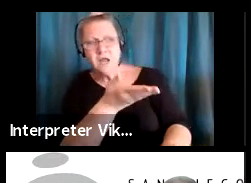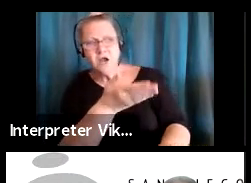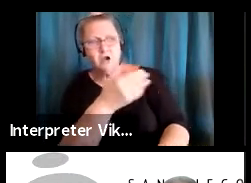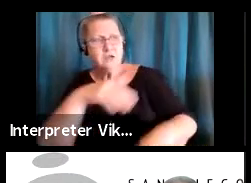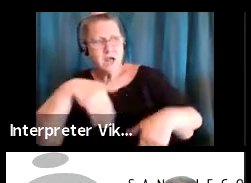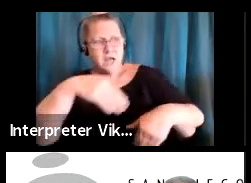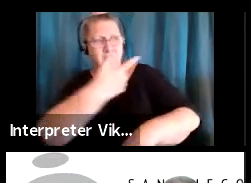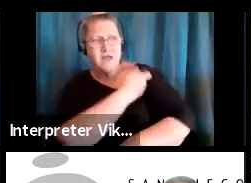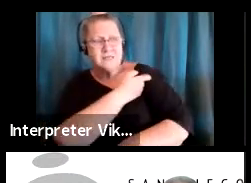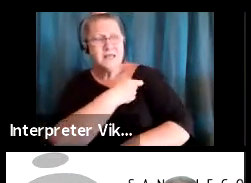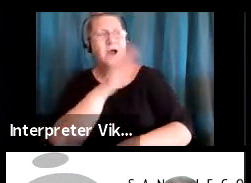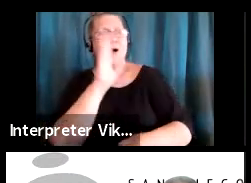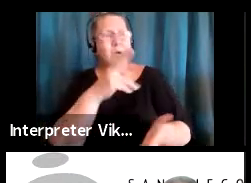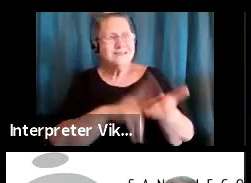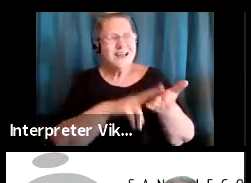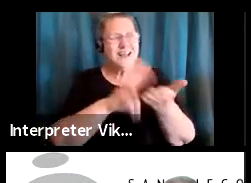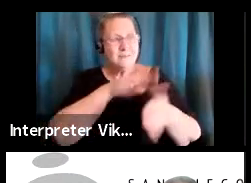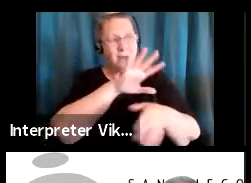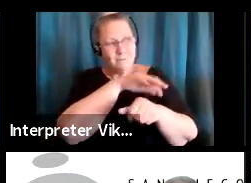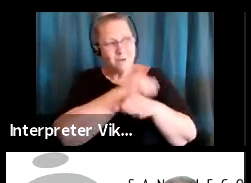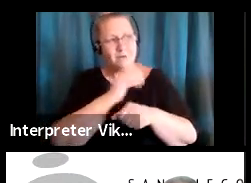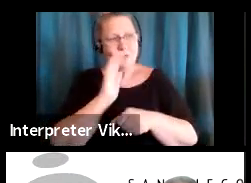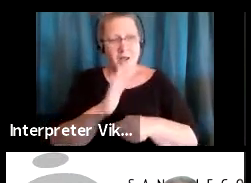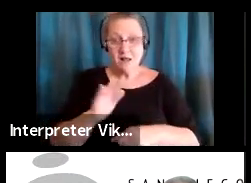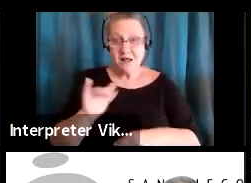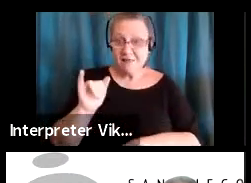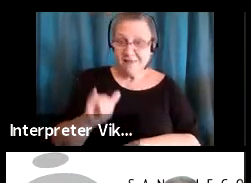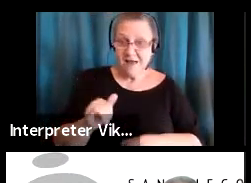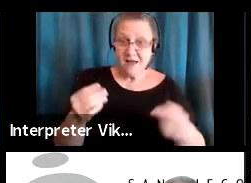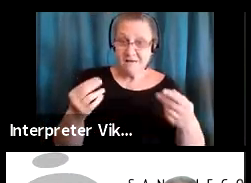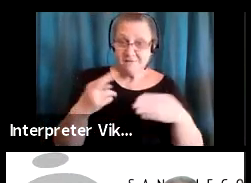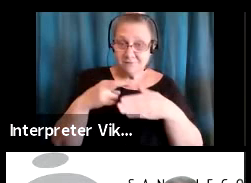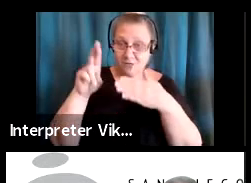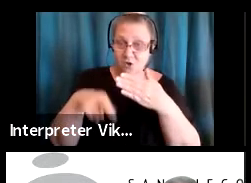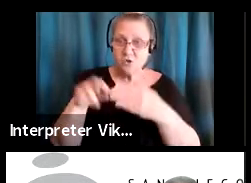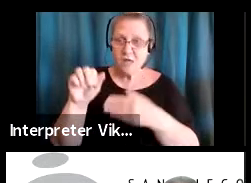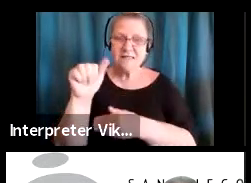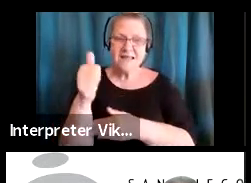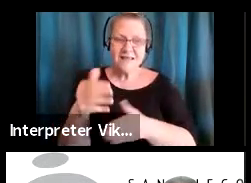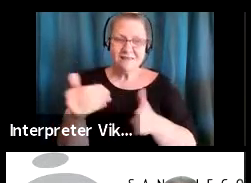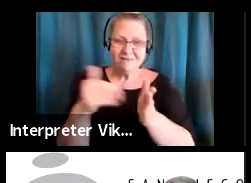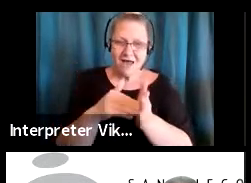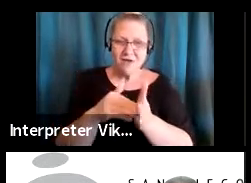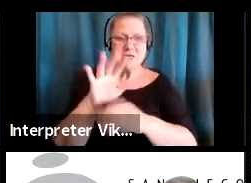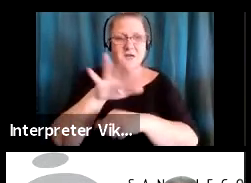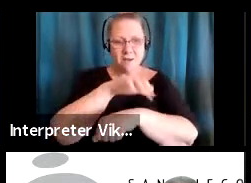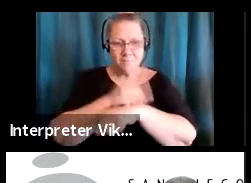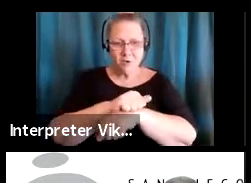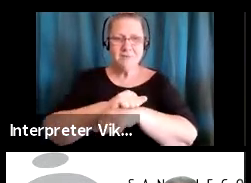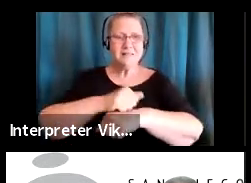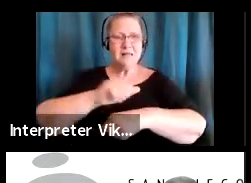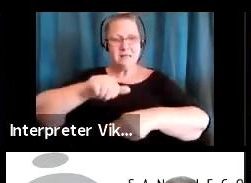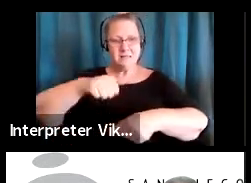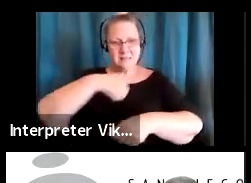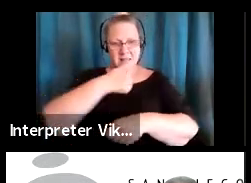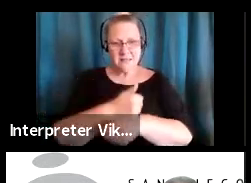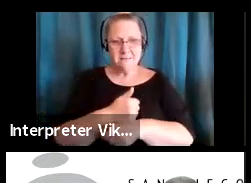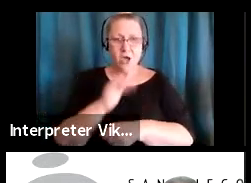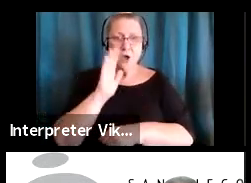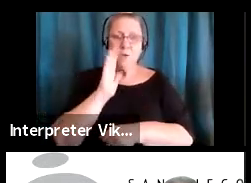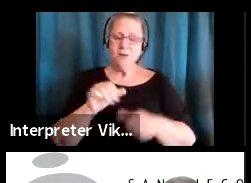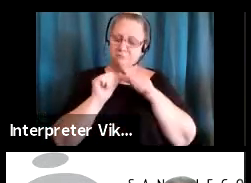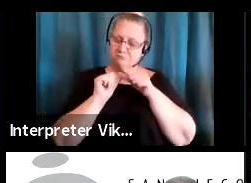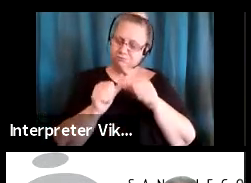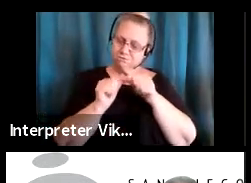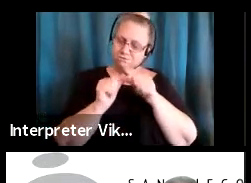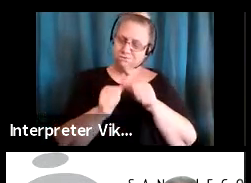signed up. That has resulted in over 10,000 appointments scheduled. We're going to keep continuing to ramp that up and keep that going. We find